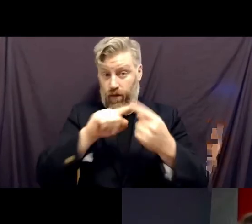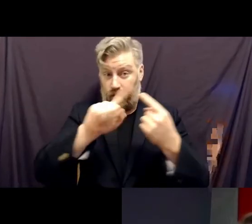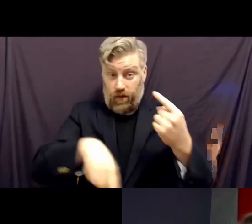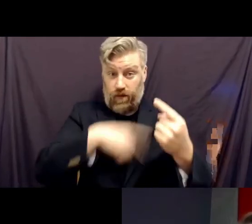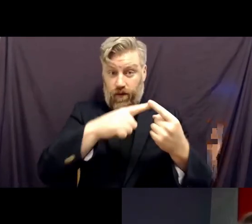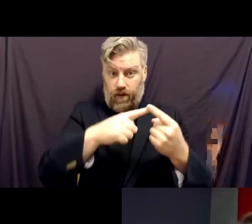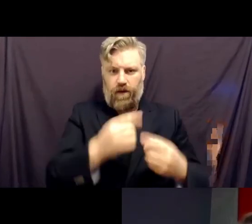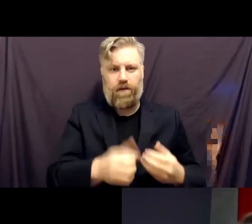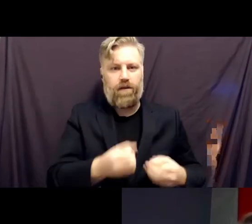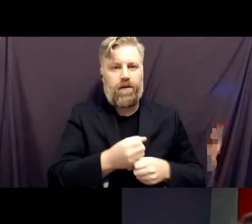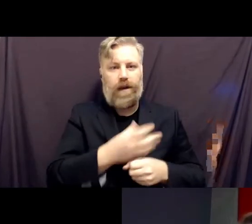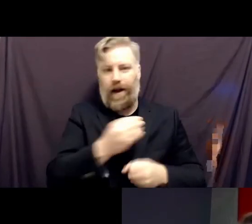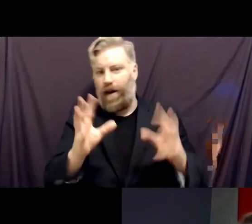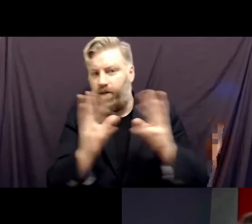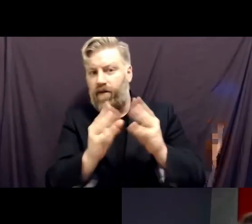conferences are